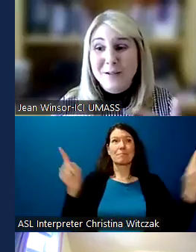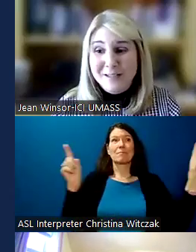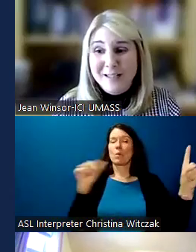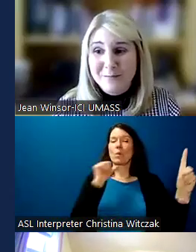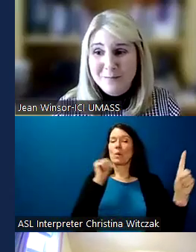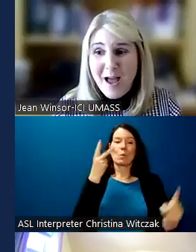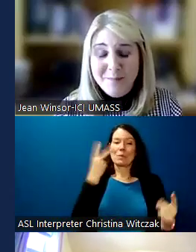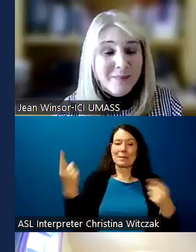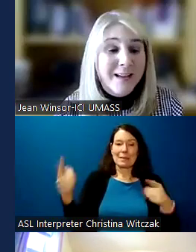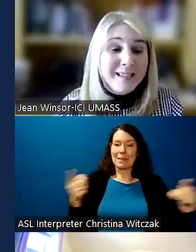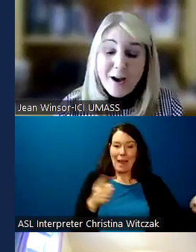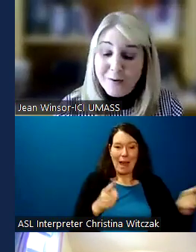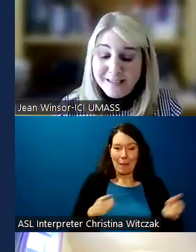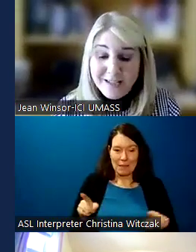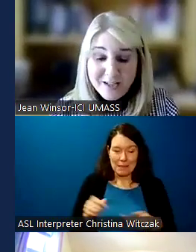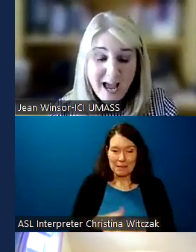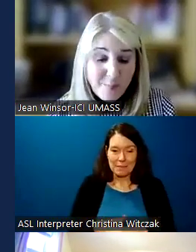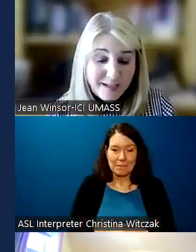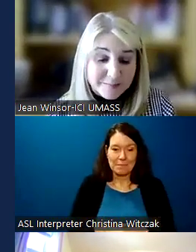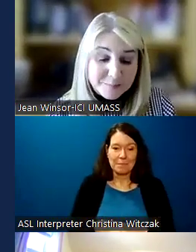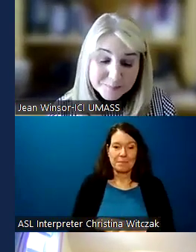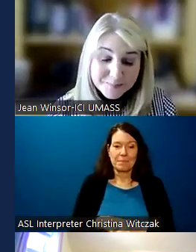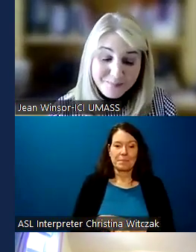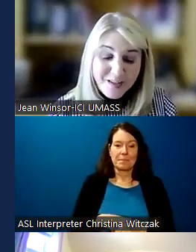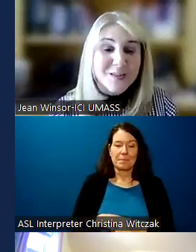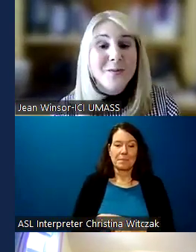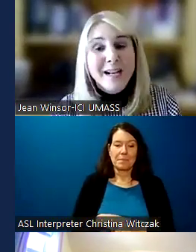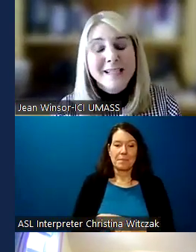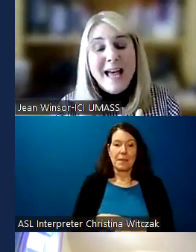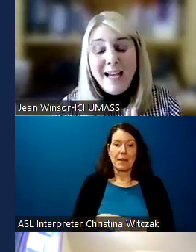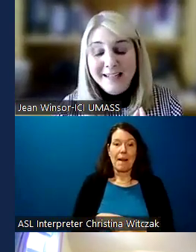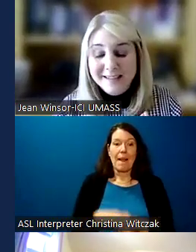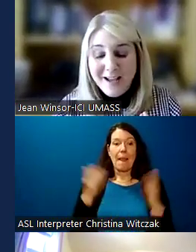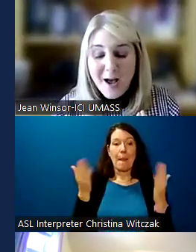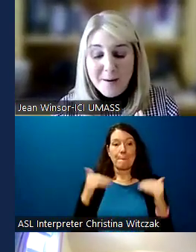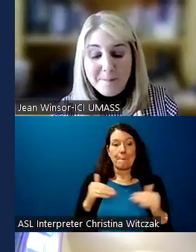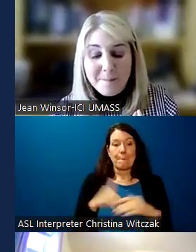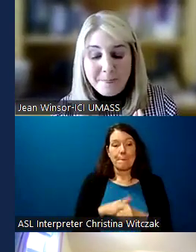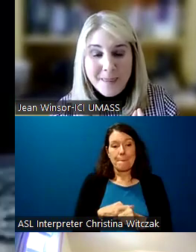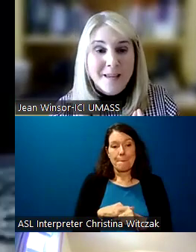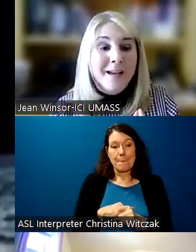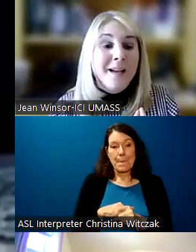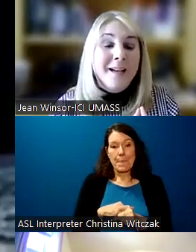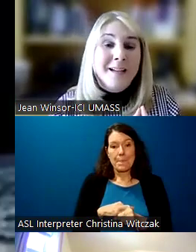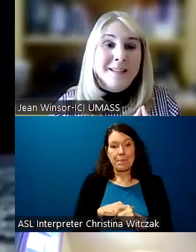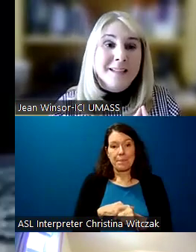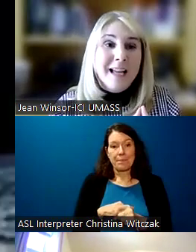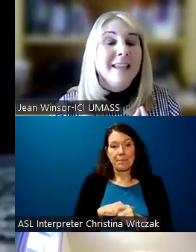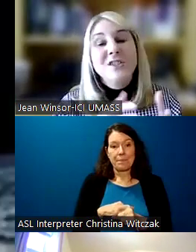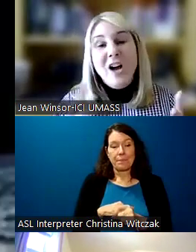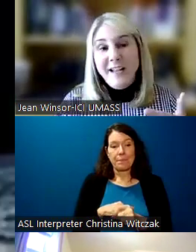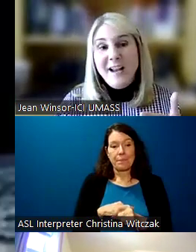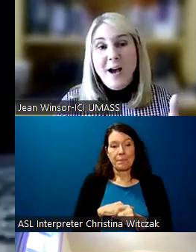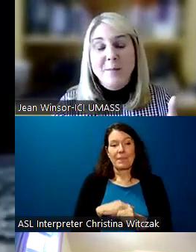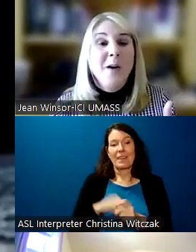to see that realization happening. And so next slide. And